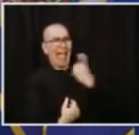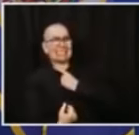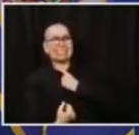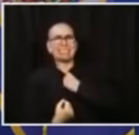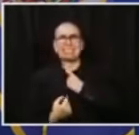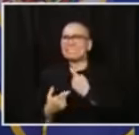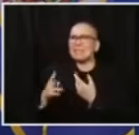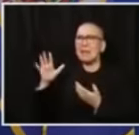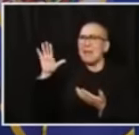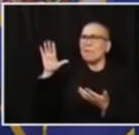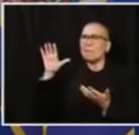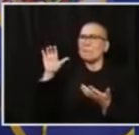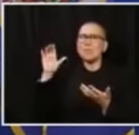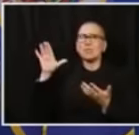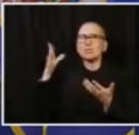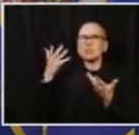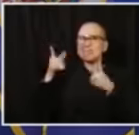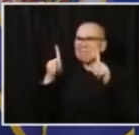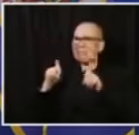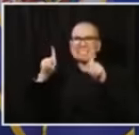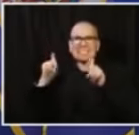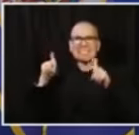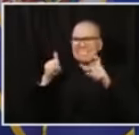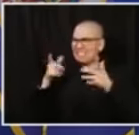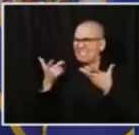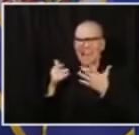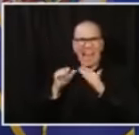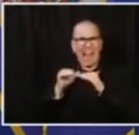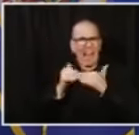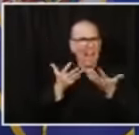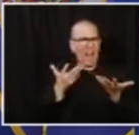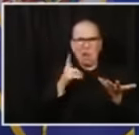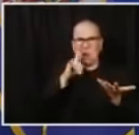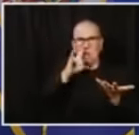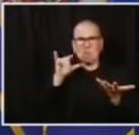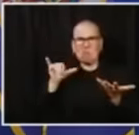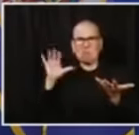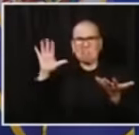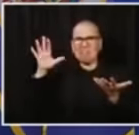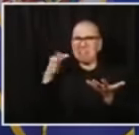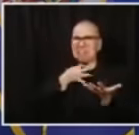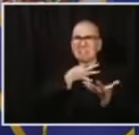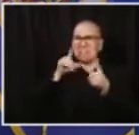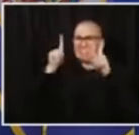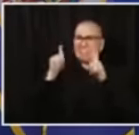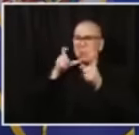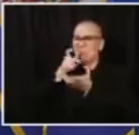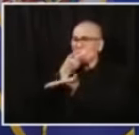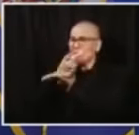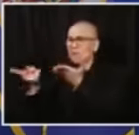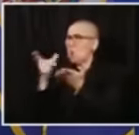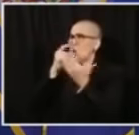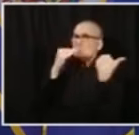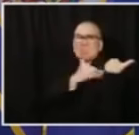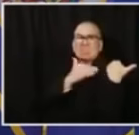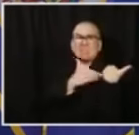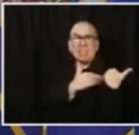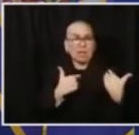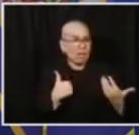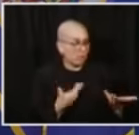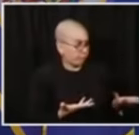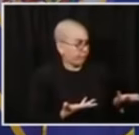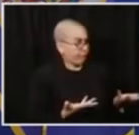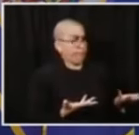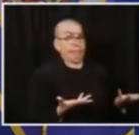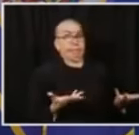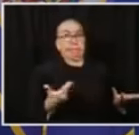this testing, you're going to do this, you're going to launch this. What if it doesn't work? Who's responsible? And at that time I answered, as it should be,